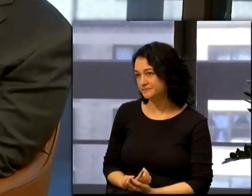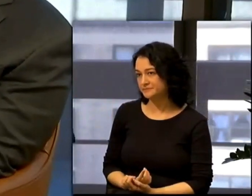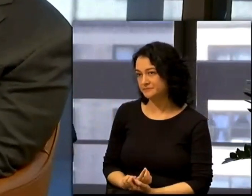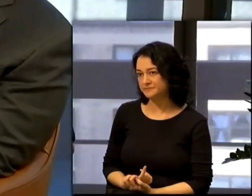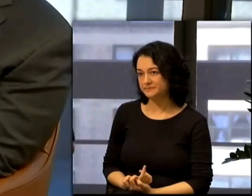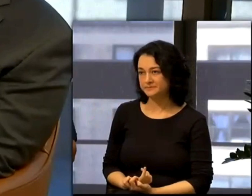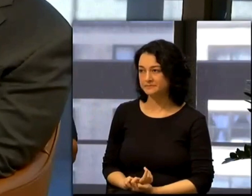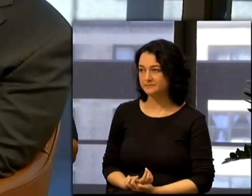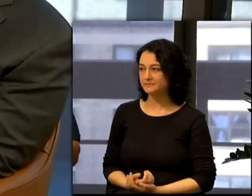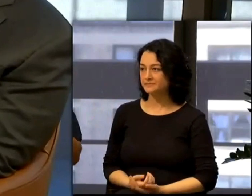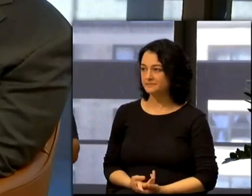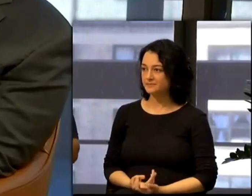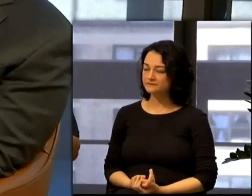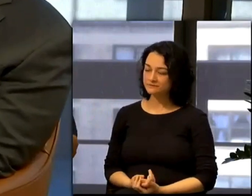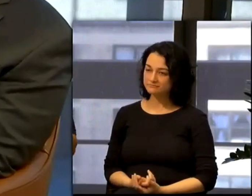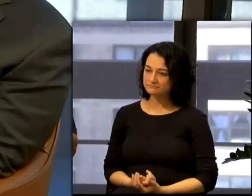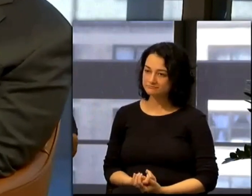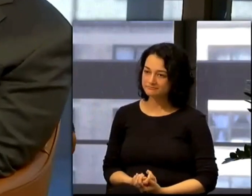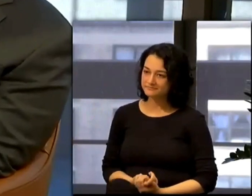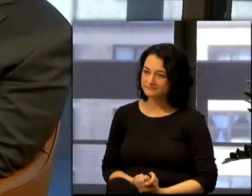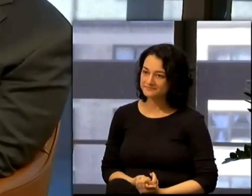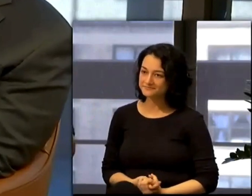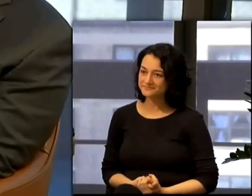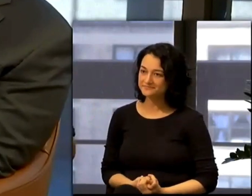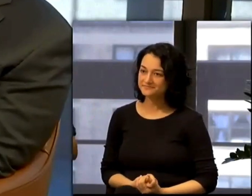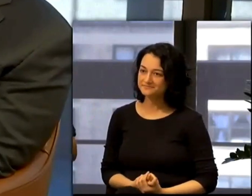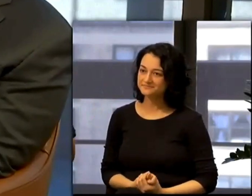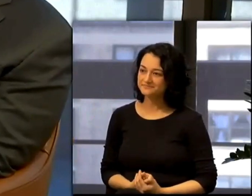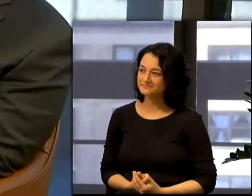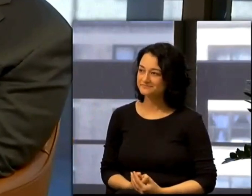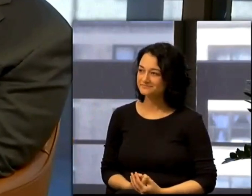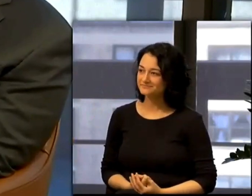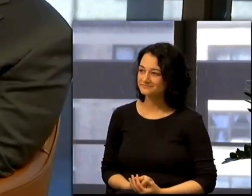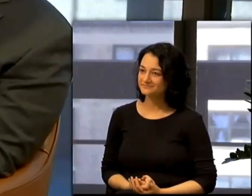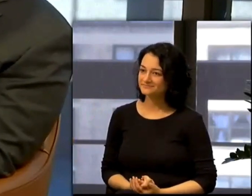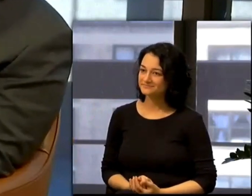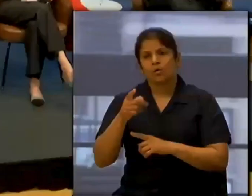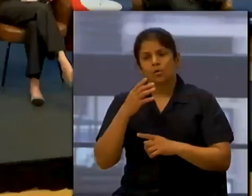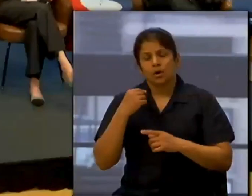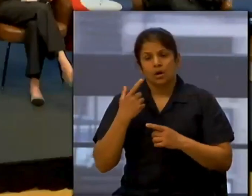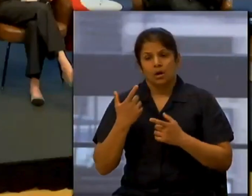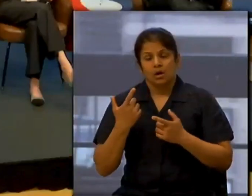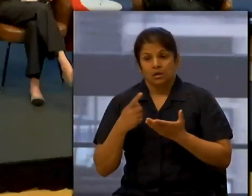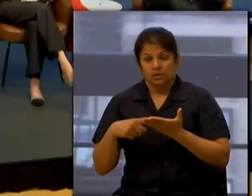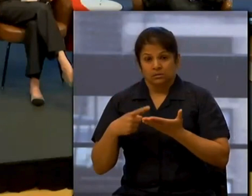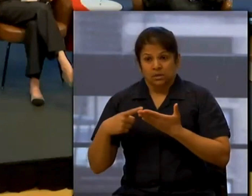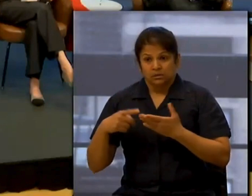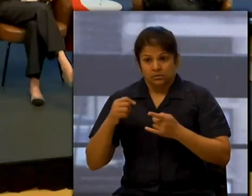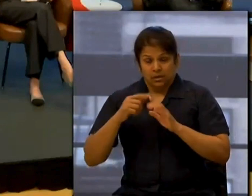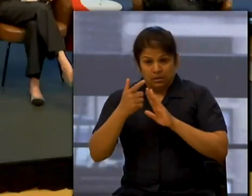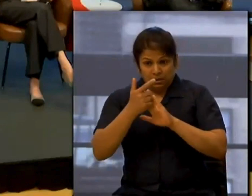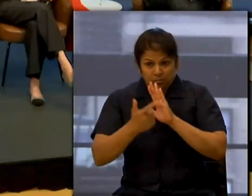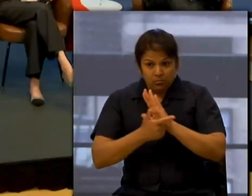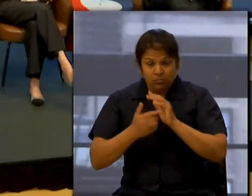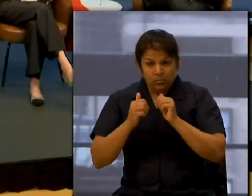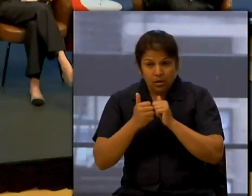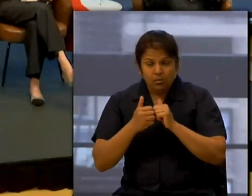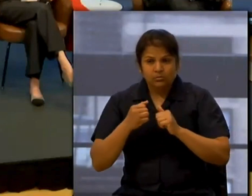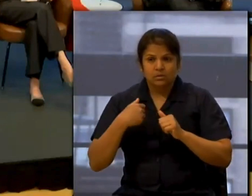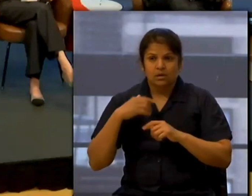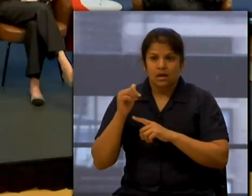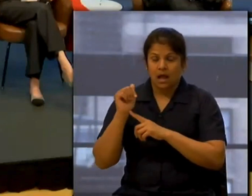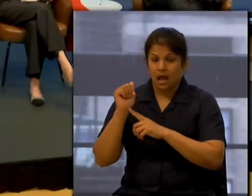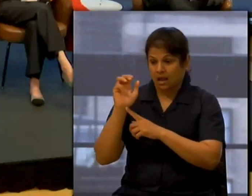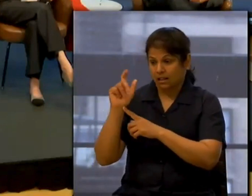effectively codify ageist and ableist views. So, example, the Medicaid statute effectively